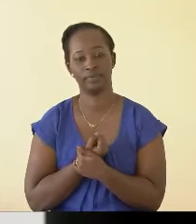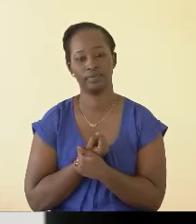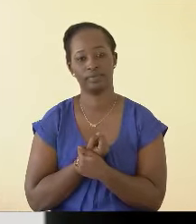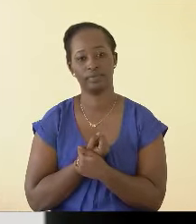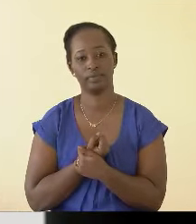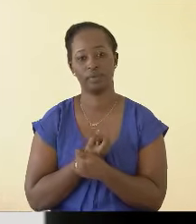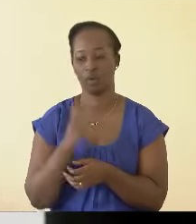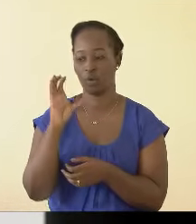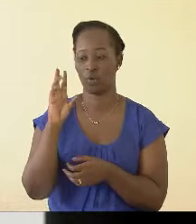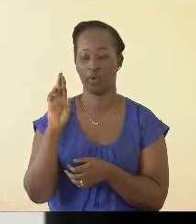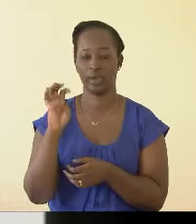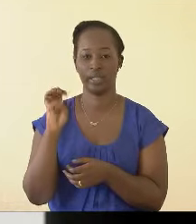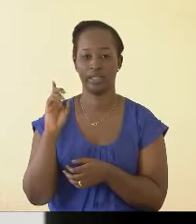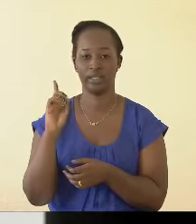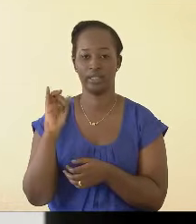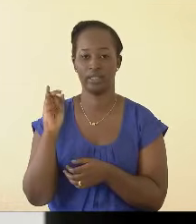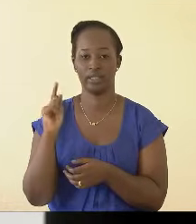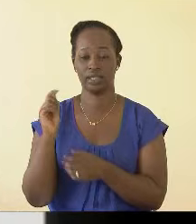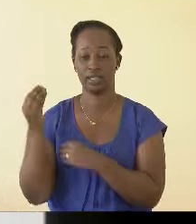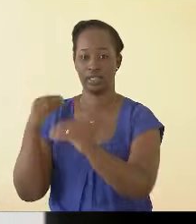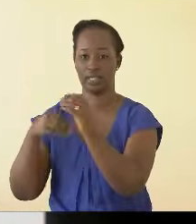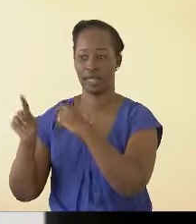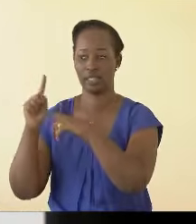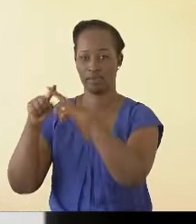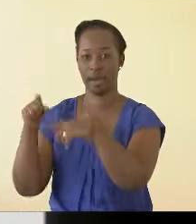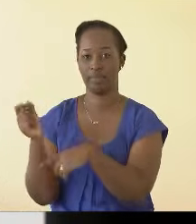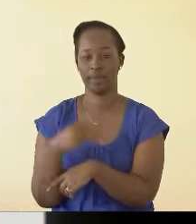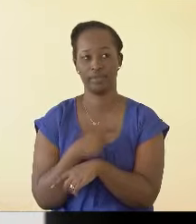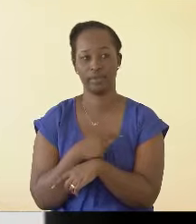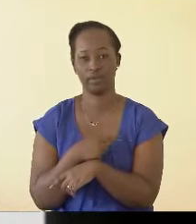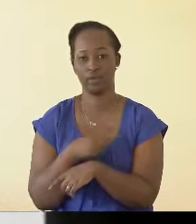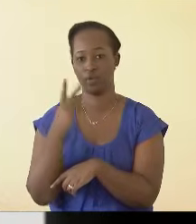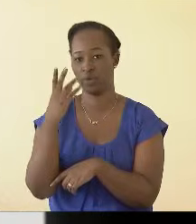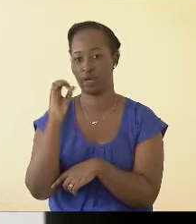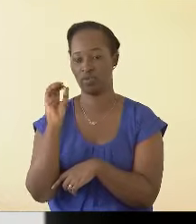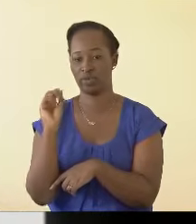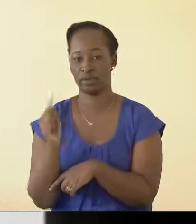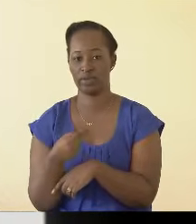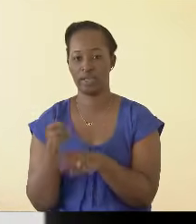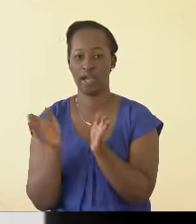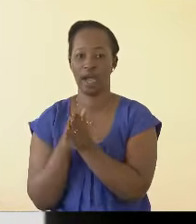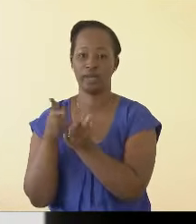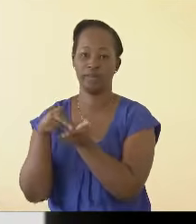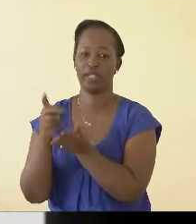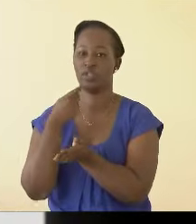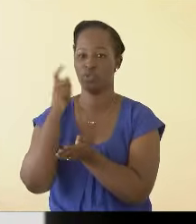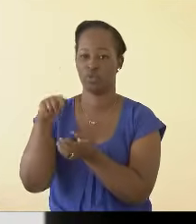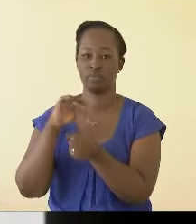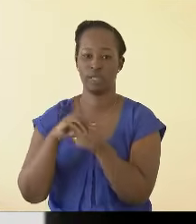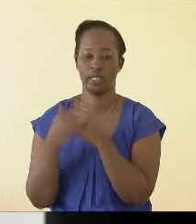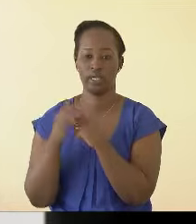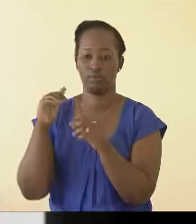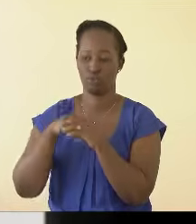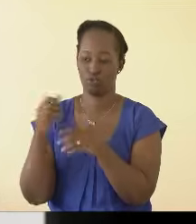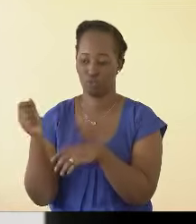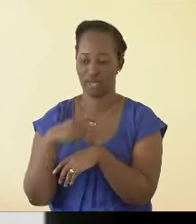credit sales per month. Credit sales per month were 200,000, and payments would be made in the following